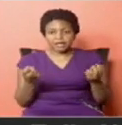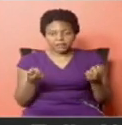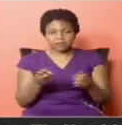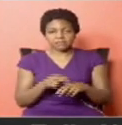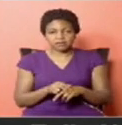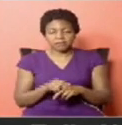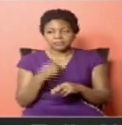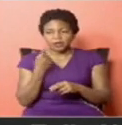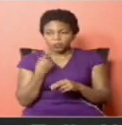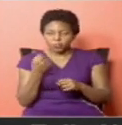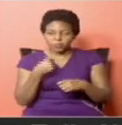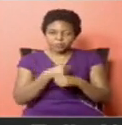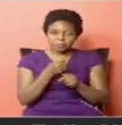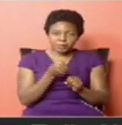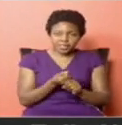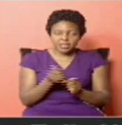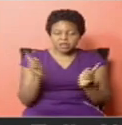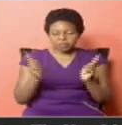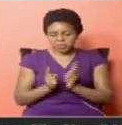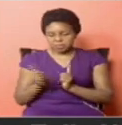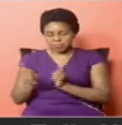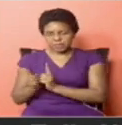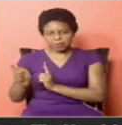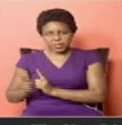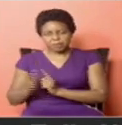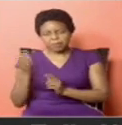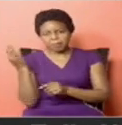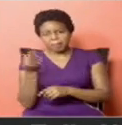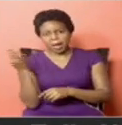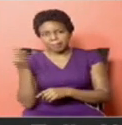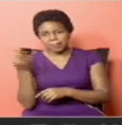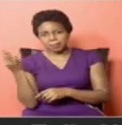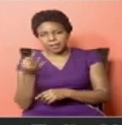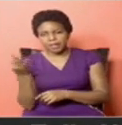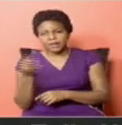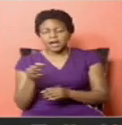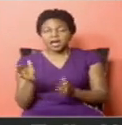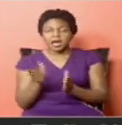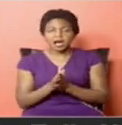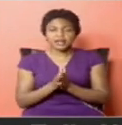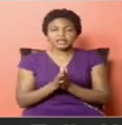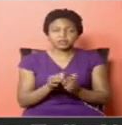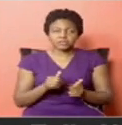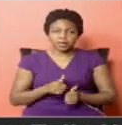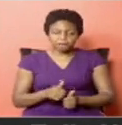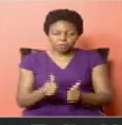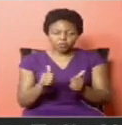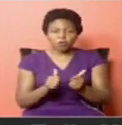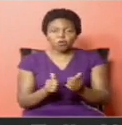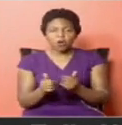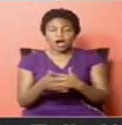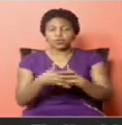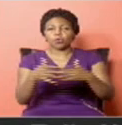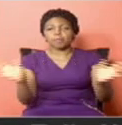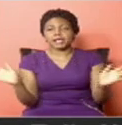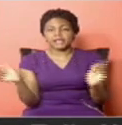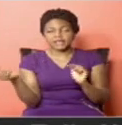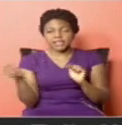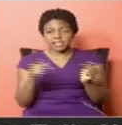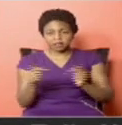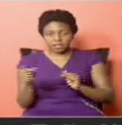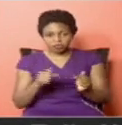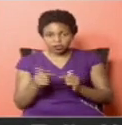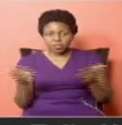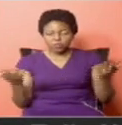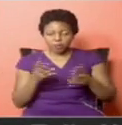panelists who will make brief presentations, which will be followed by a plenary discussion, where